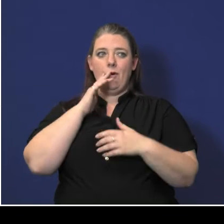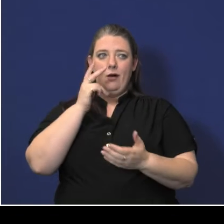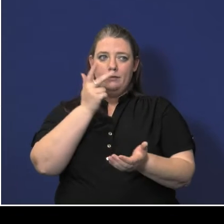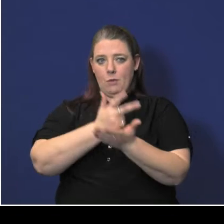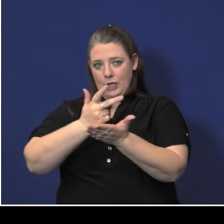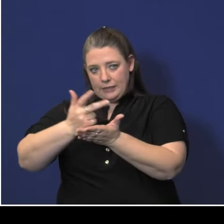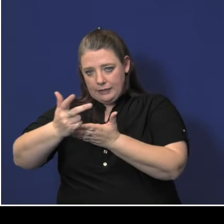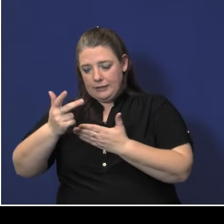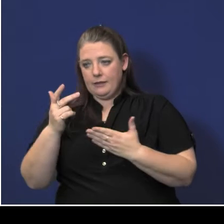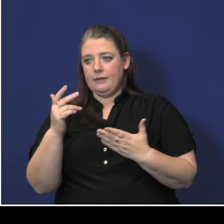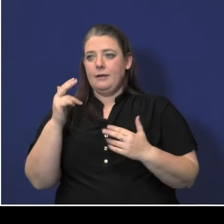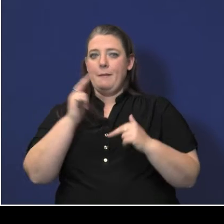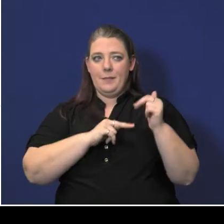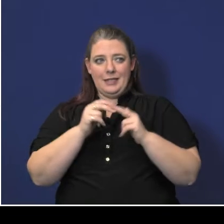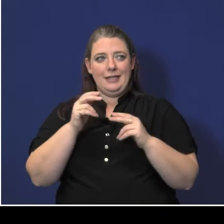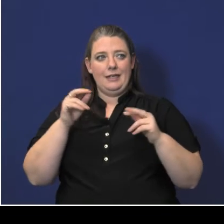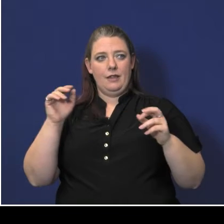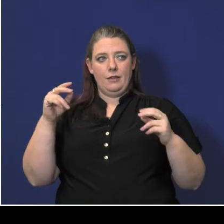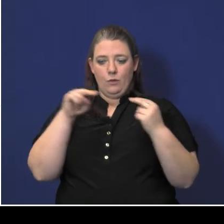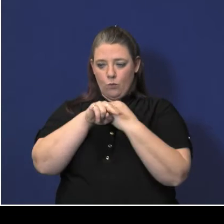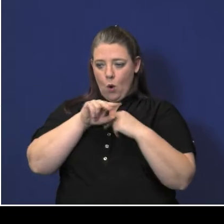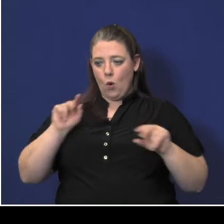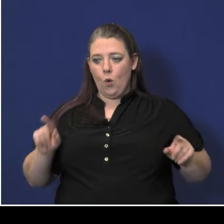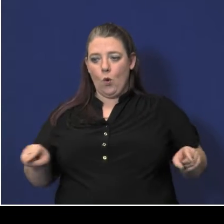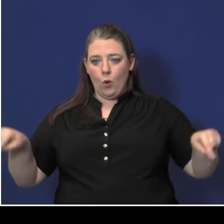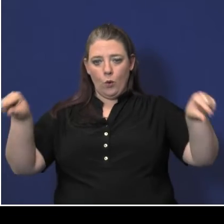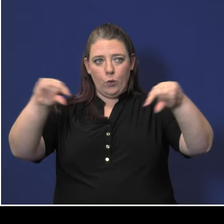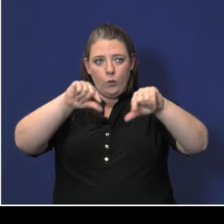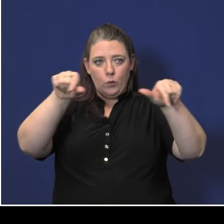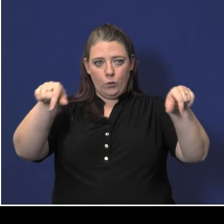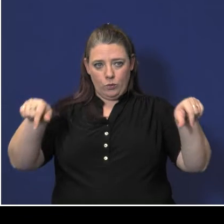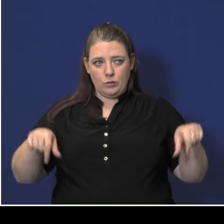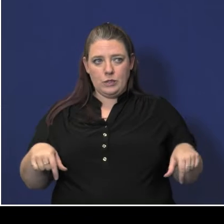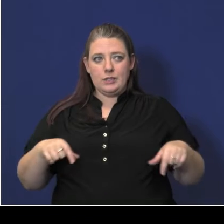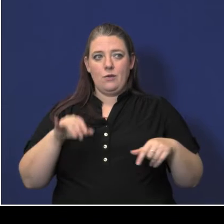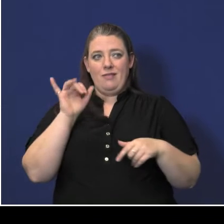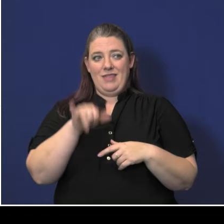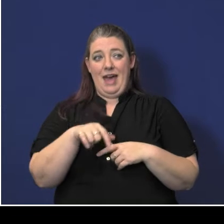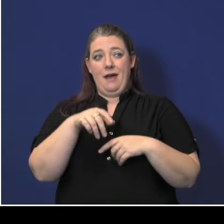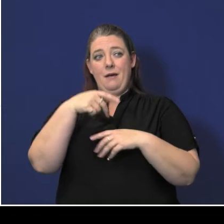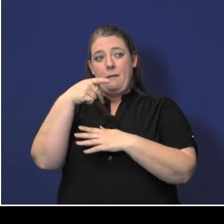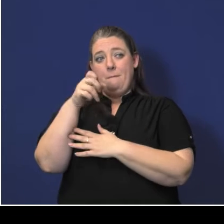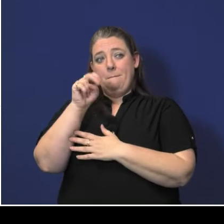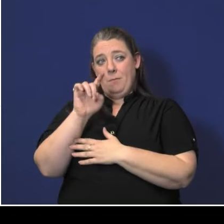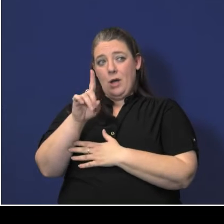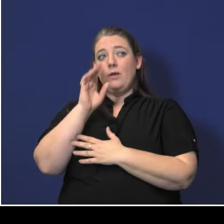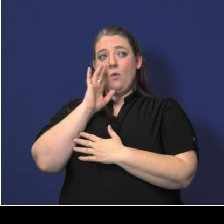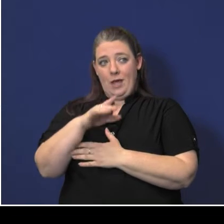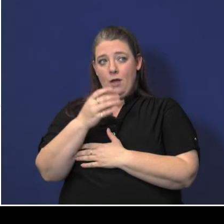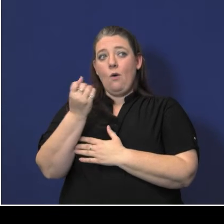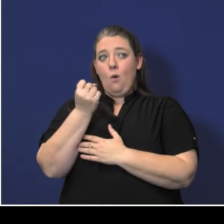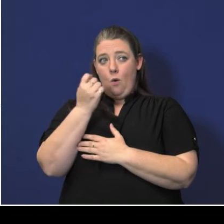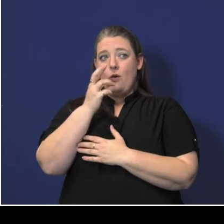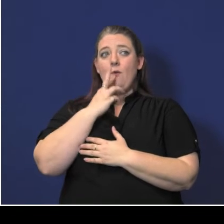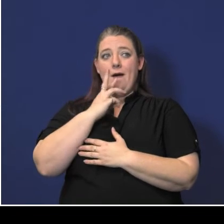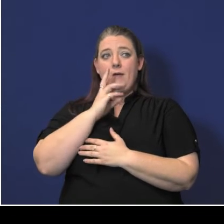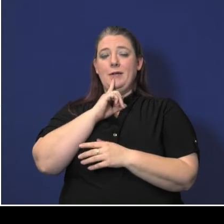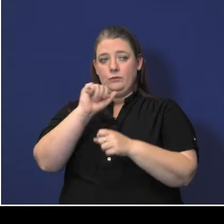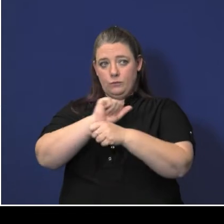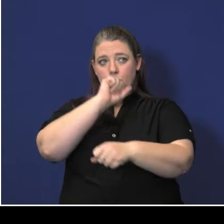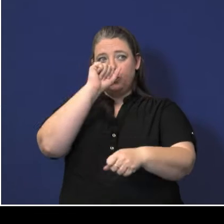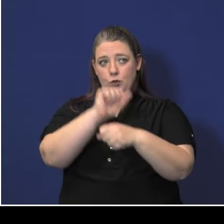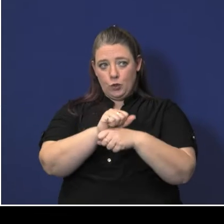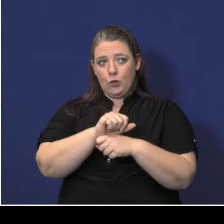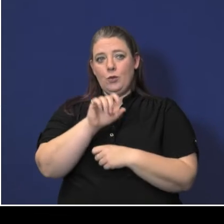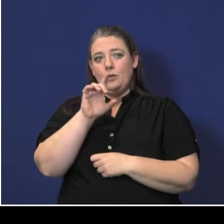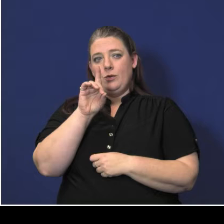and all the roadways and the access that needed to go out here. So that pond will hold water, but it is a true detention pond.